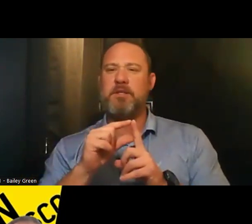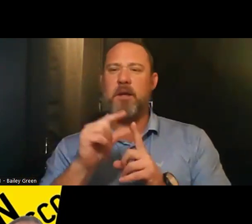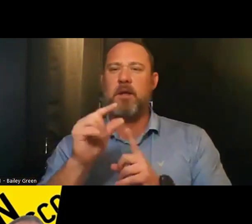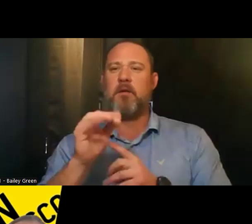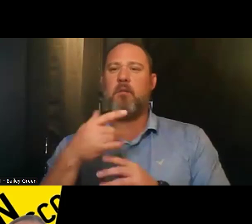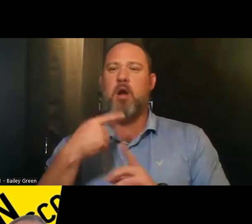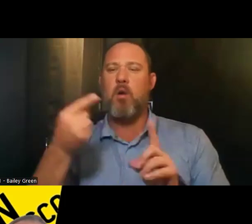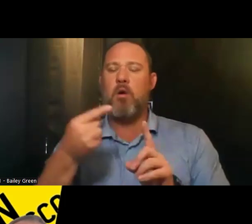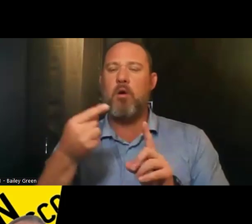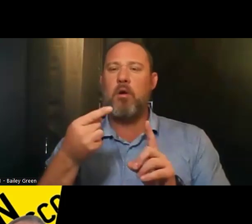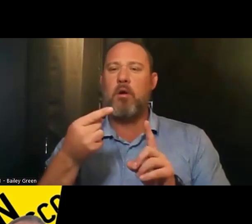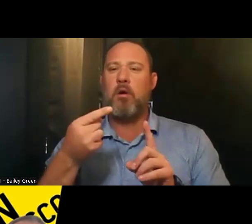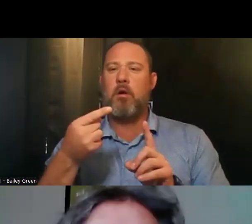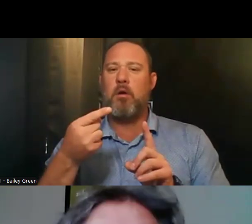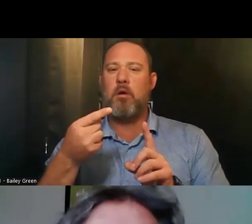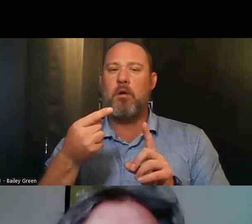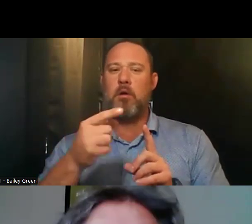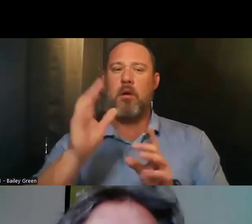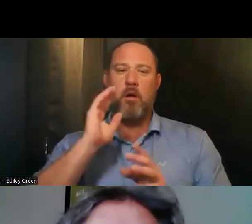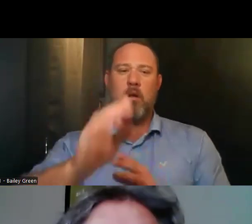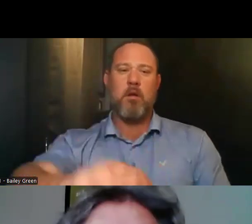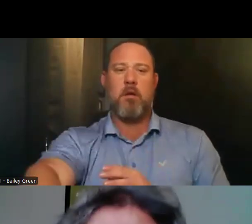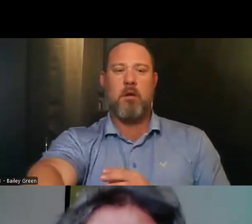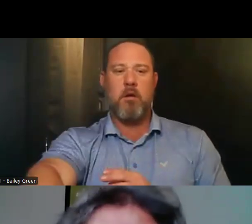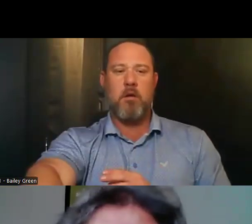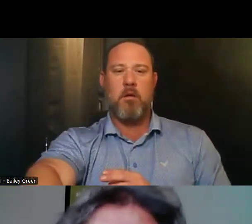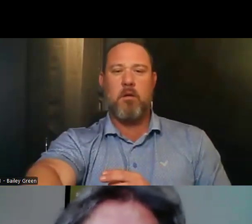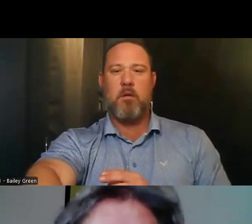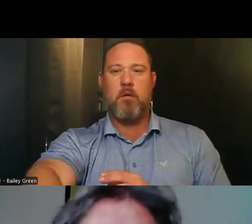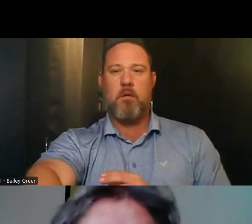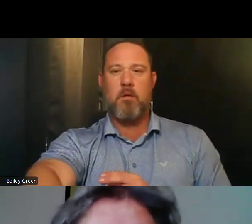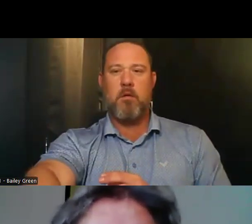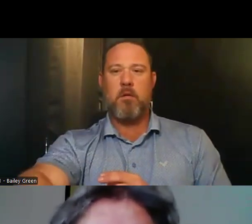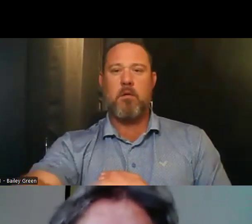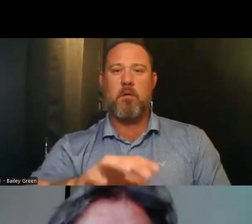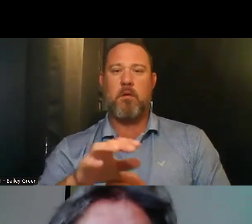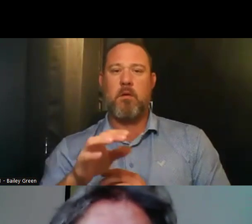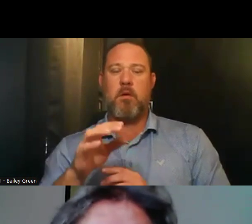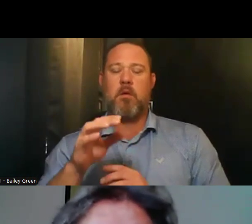versus the term population.